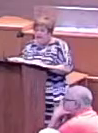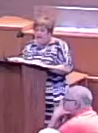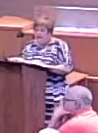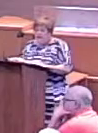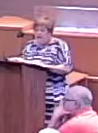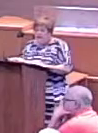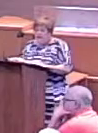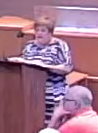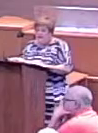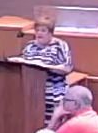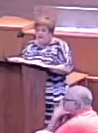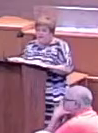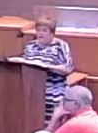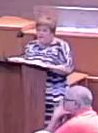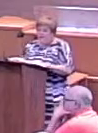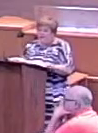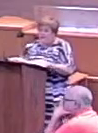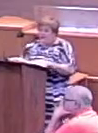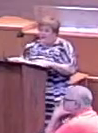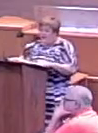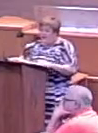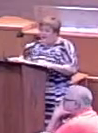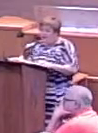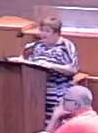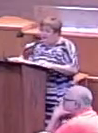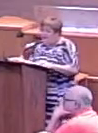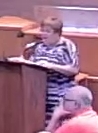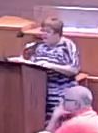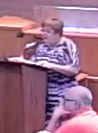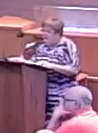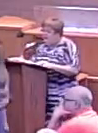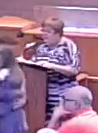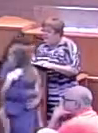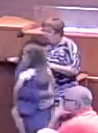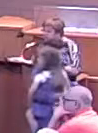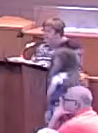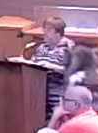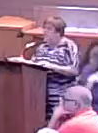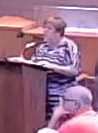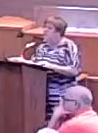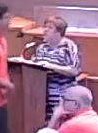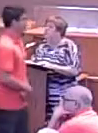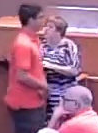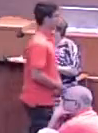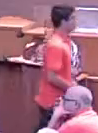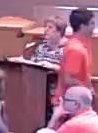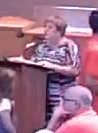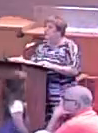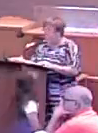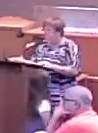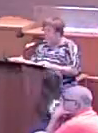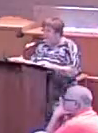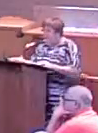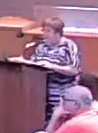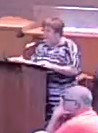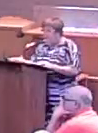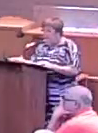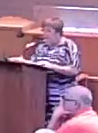love, let us be bread blessed by the